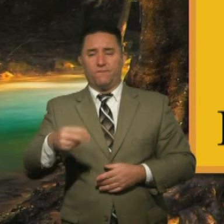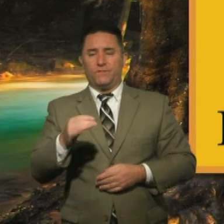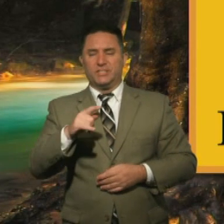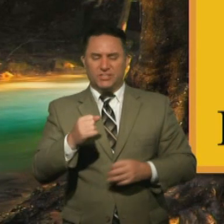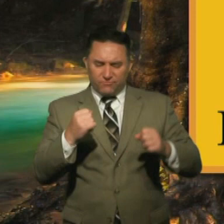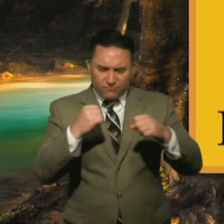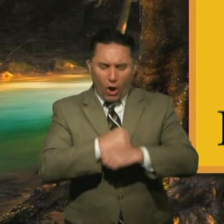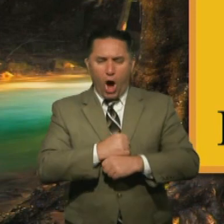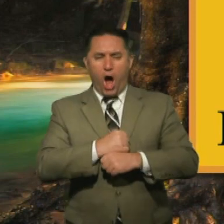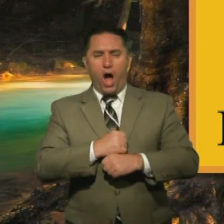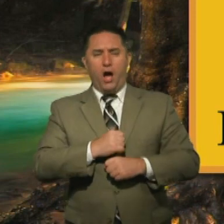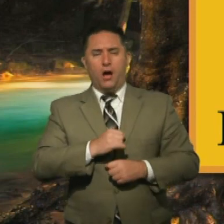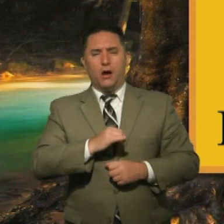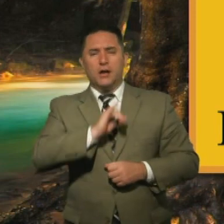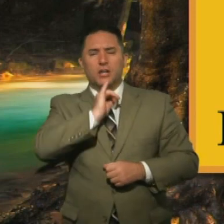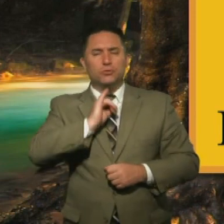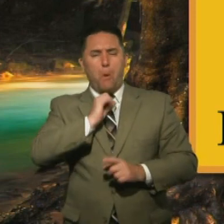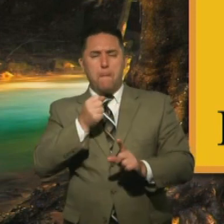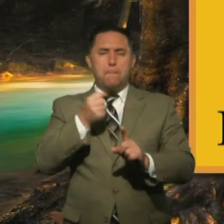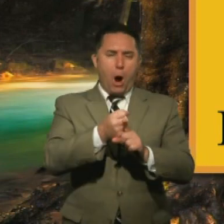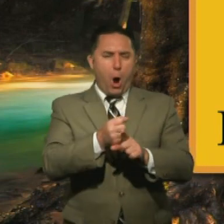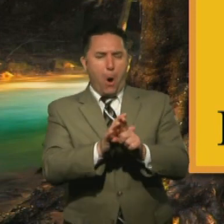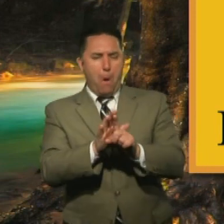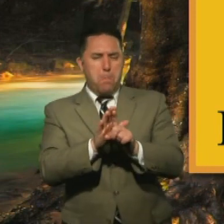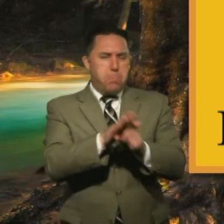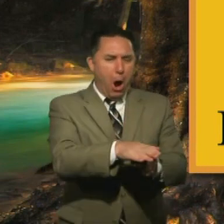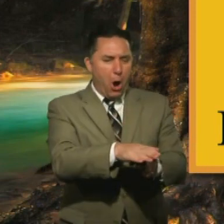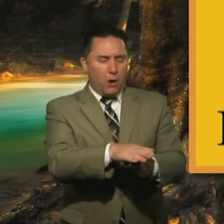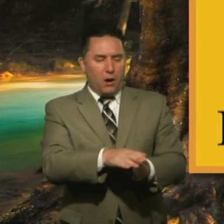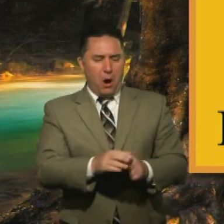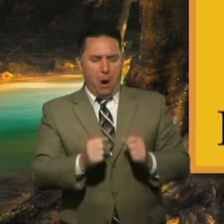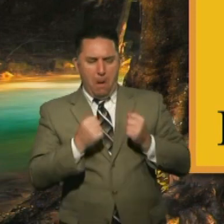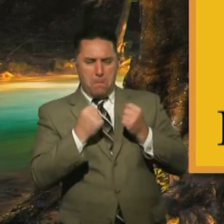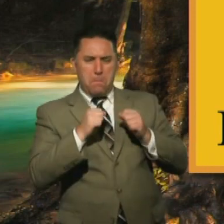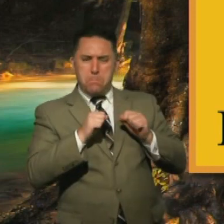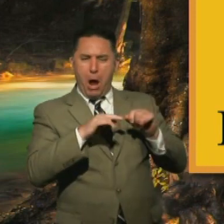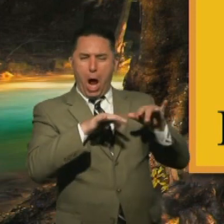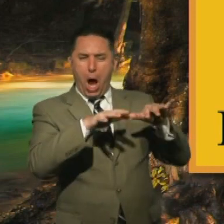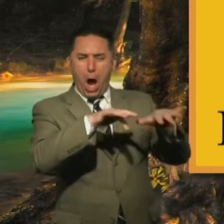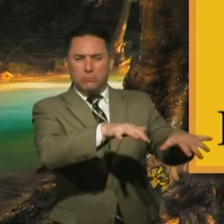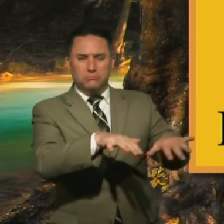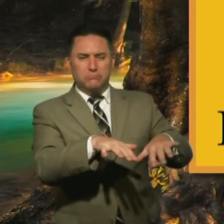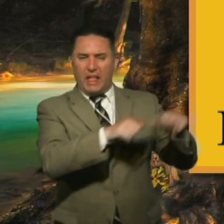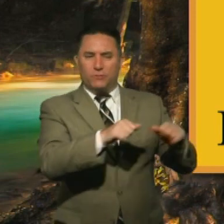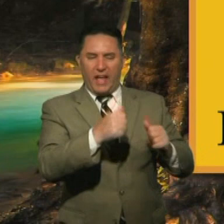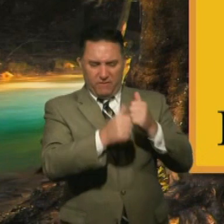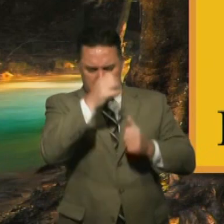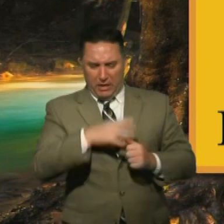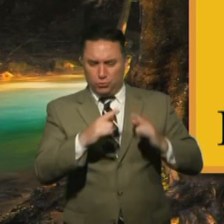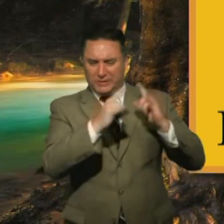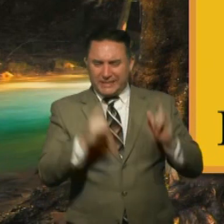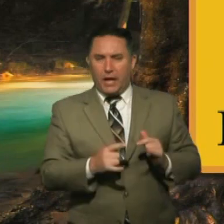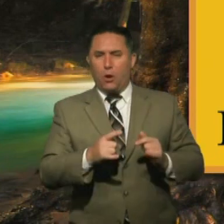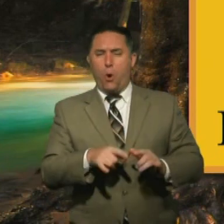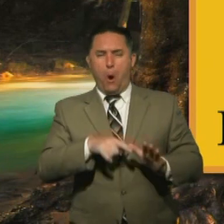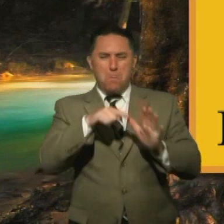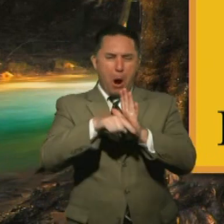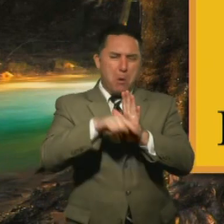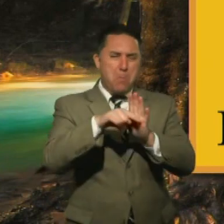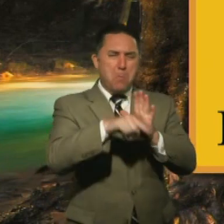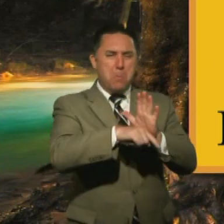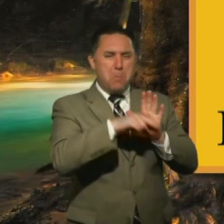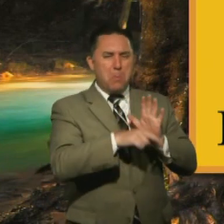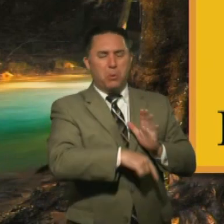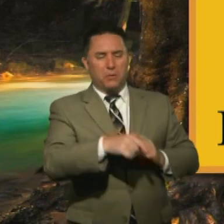fought, and Israel was smitten, and they fled every man into his tent, and there was a very great slaughter, for there fell